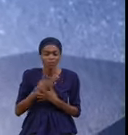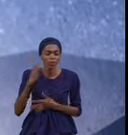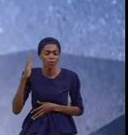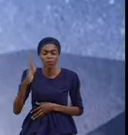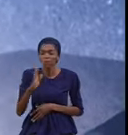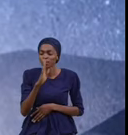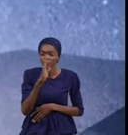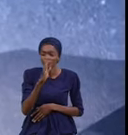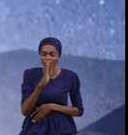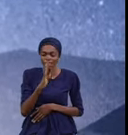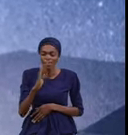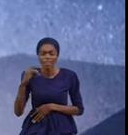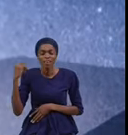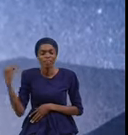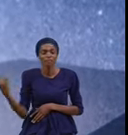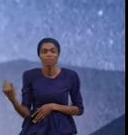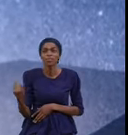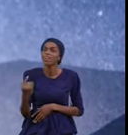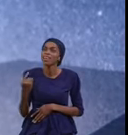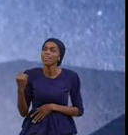will be